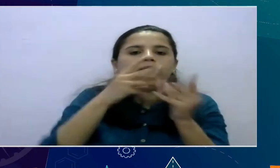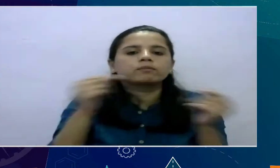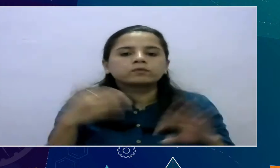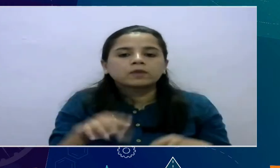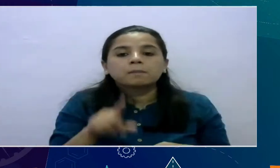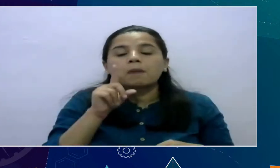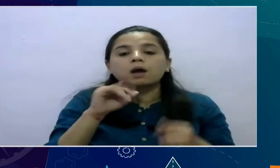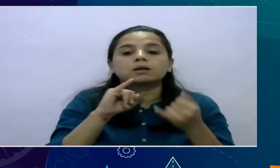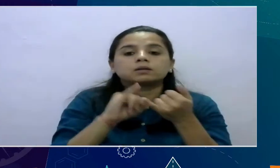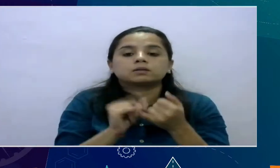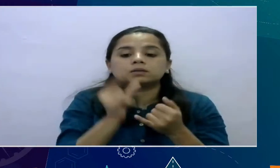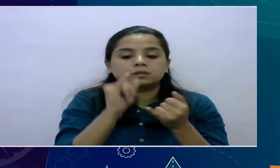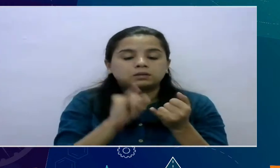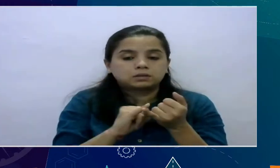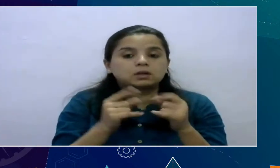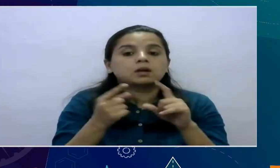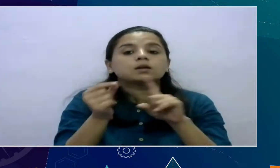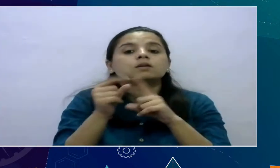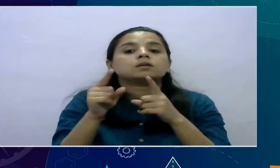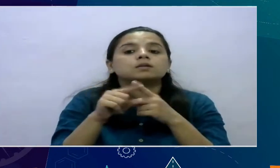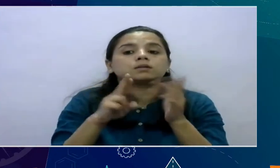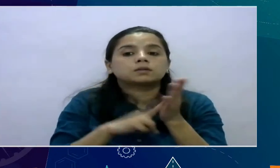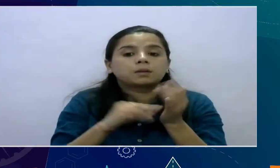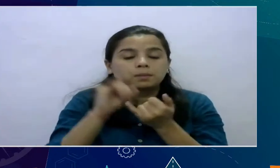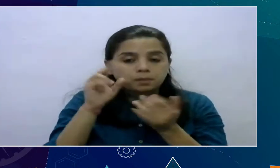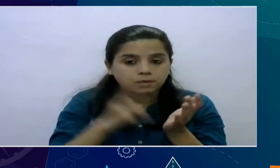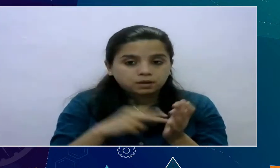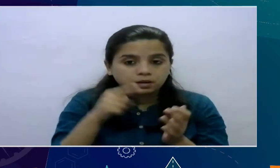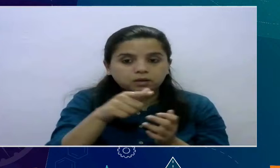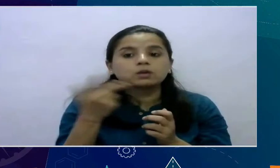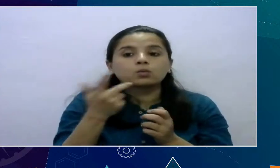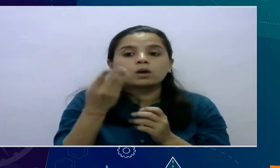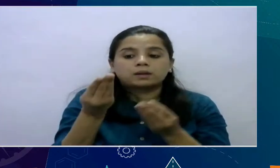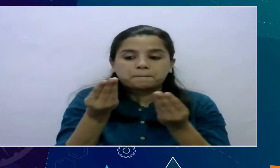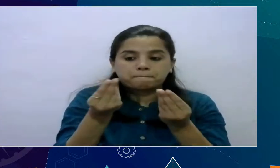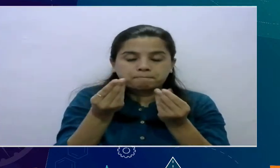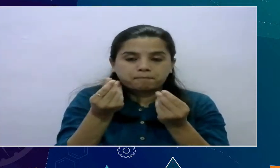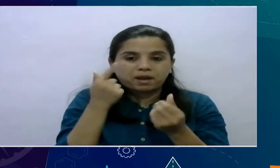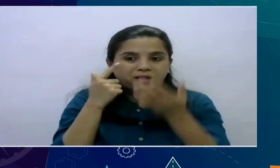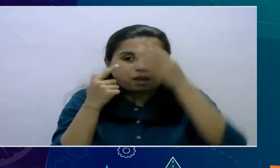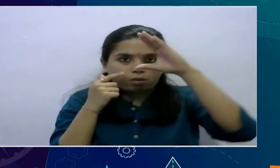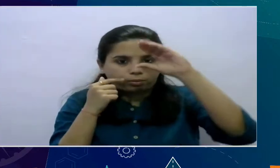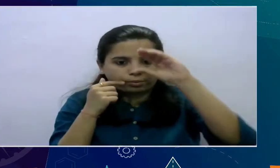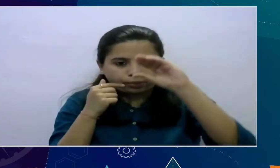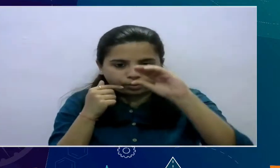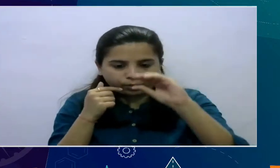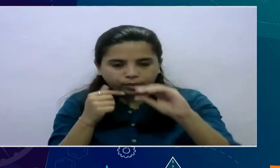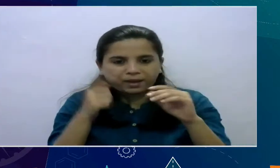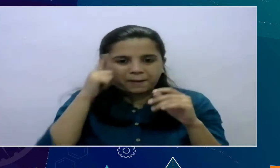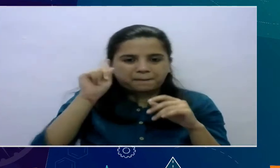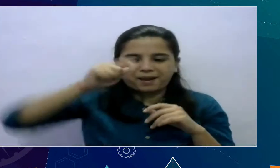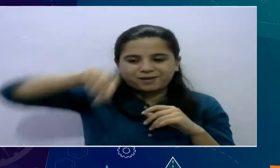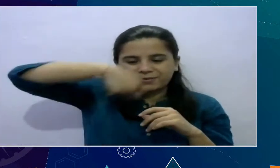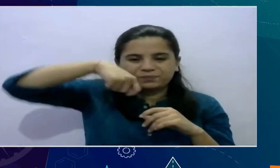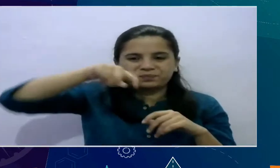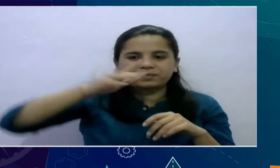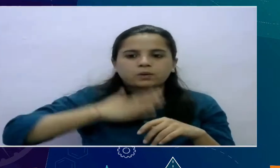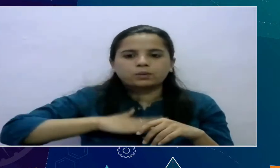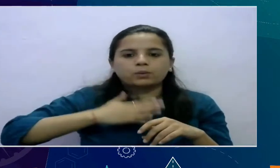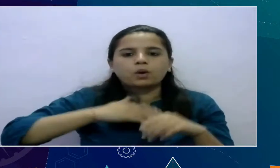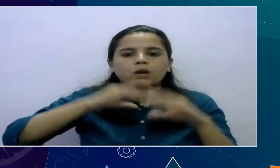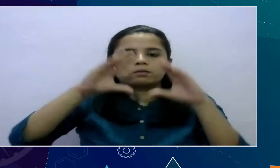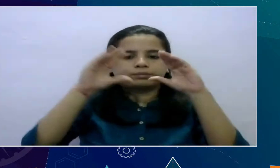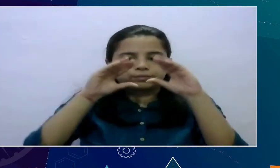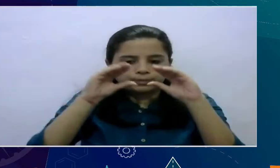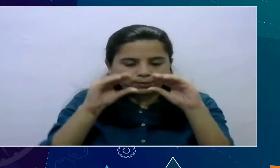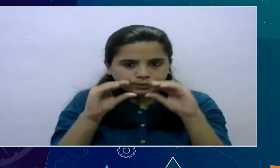suspension? You know, if I keep it, you find that the soil is settling down and the other parts are becoming lighter. So as I keep it, you will